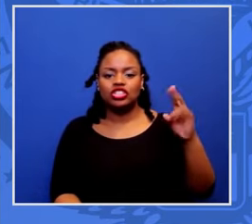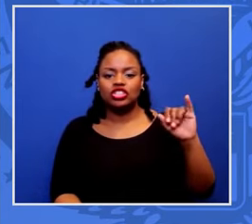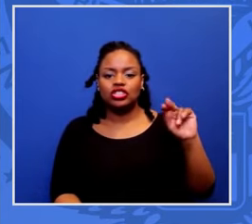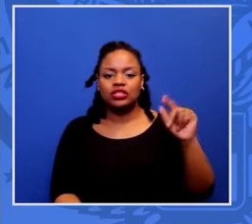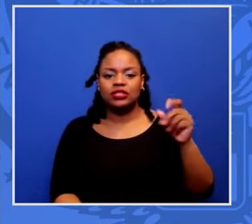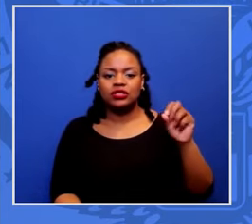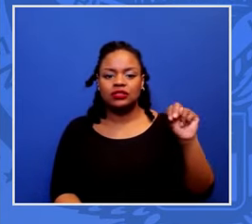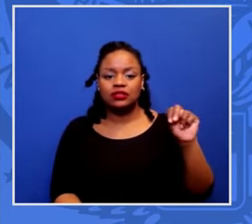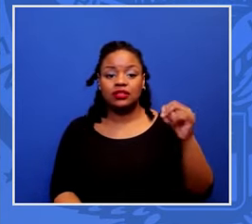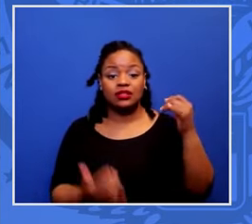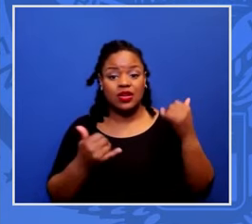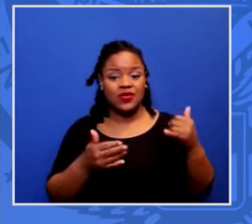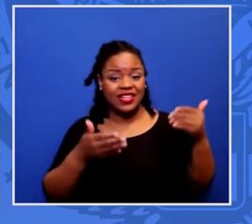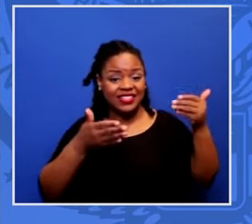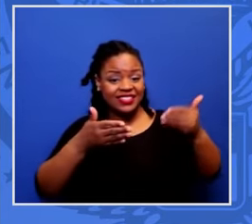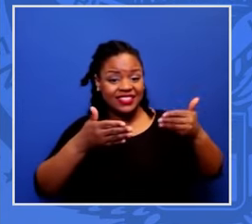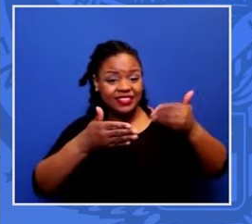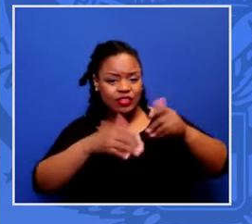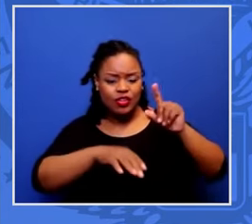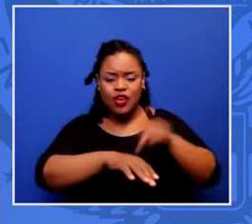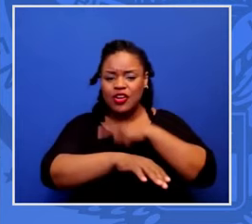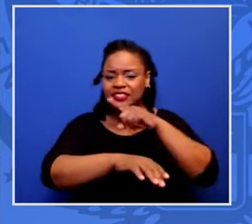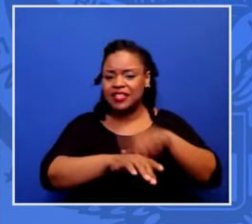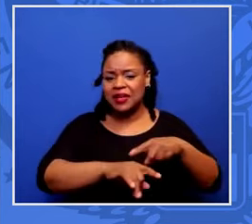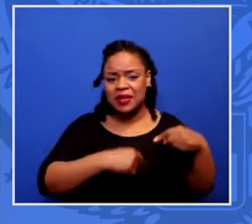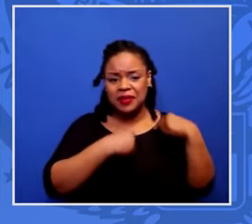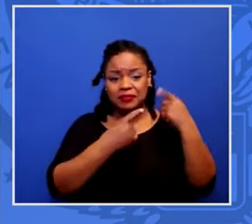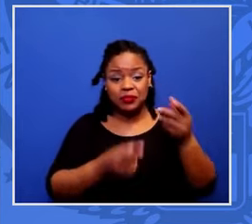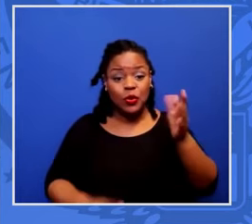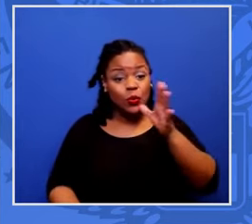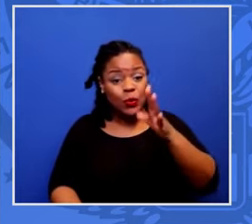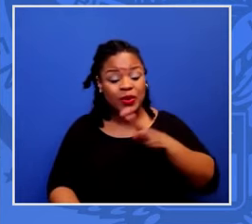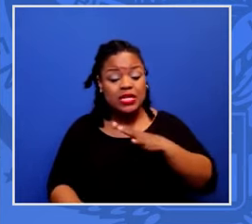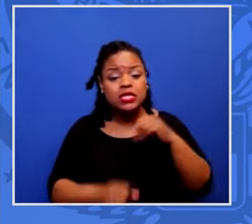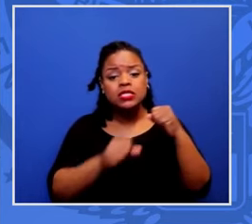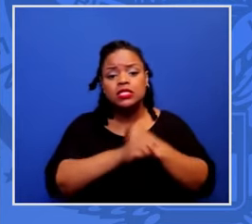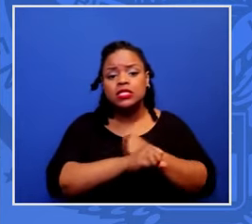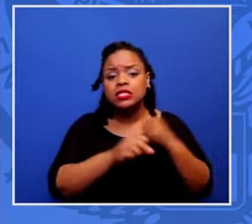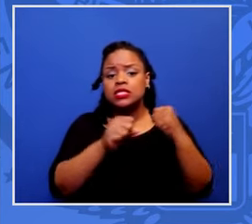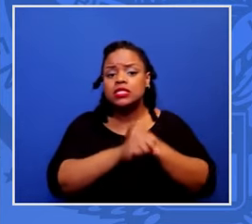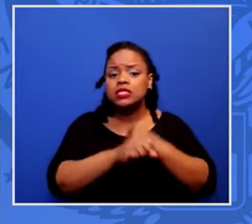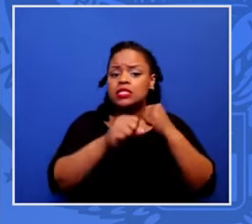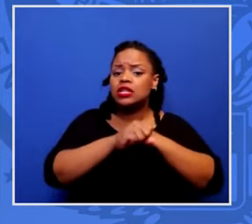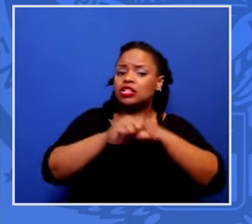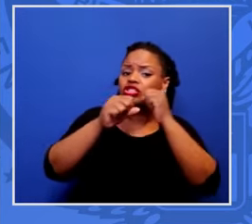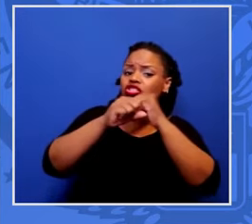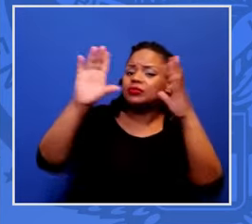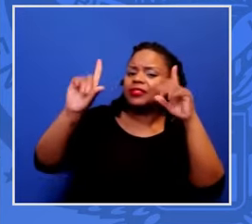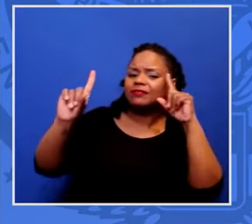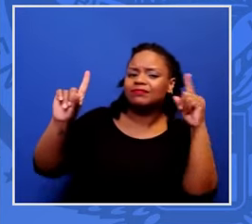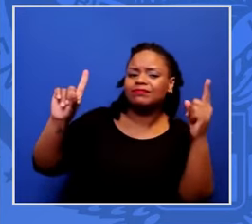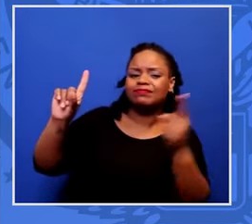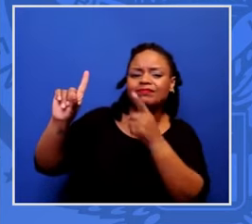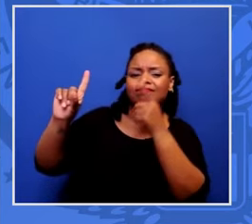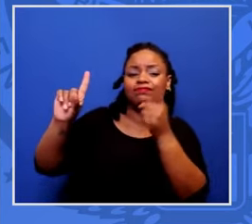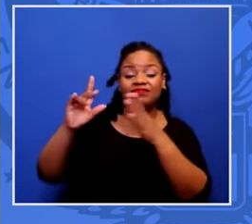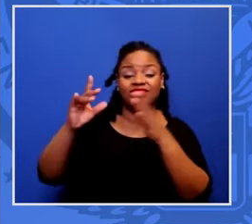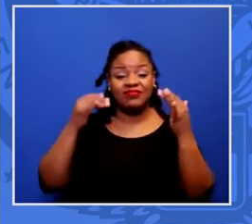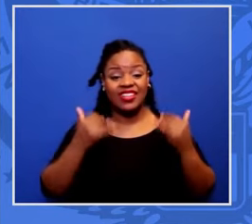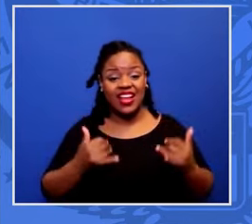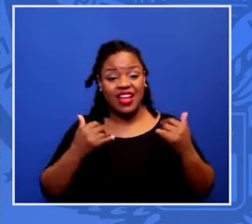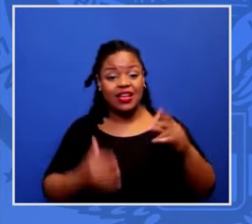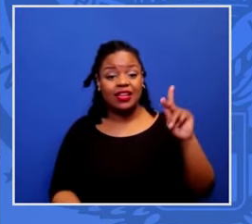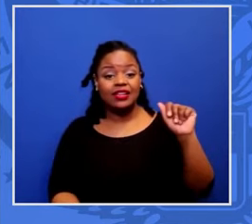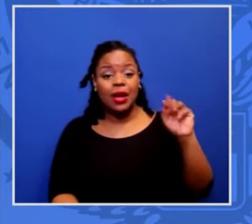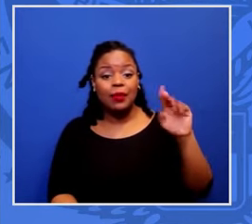for their dreams and carved the path, and now Kamala Harris is the first Black and South Asian woman Vice President of these